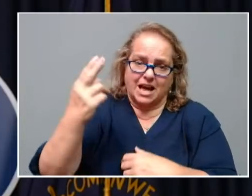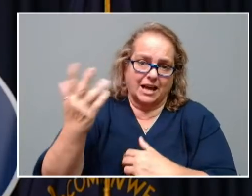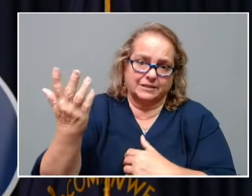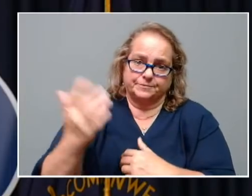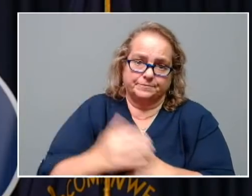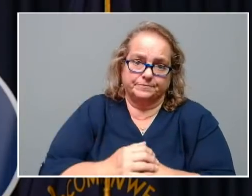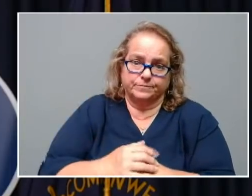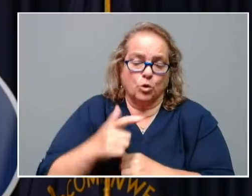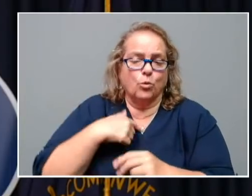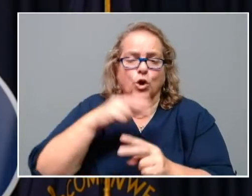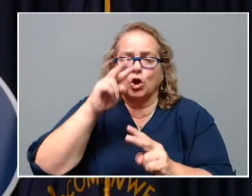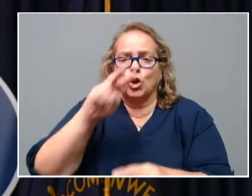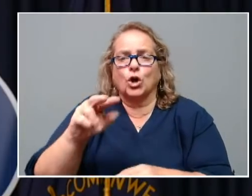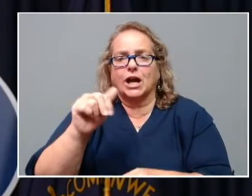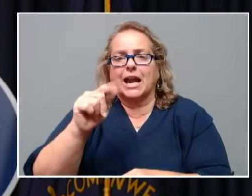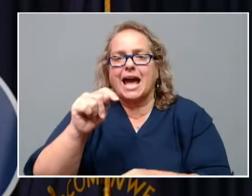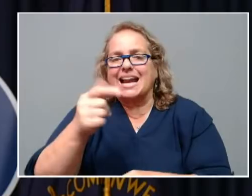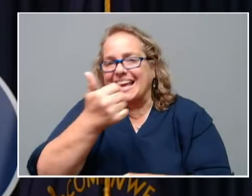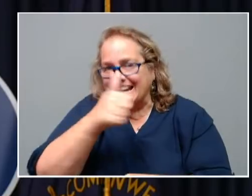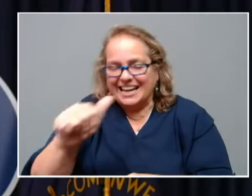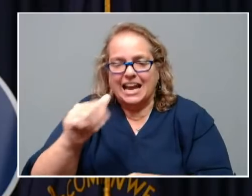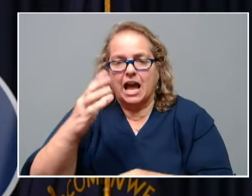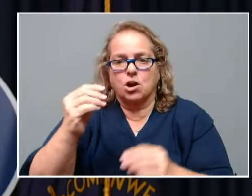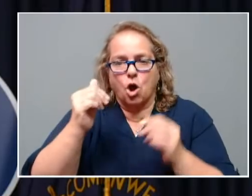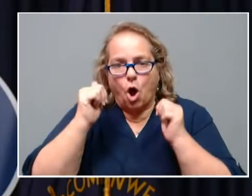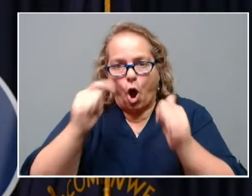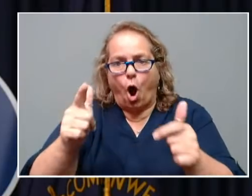every opportunity to help our